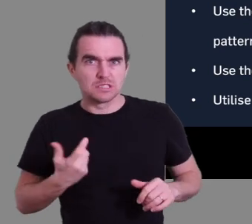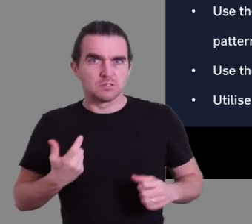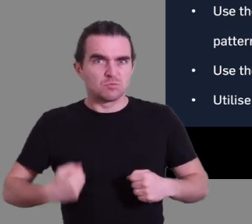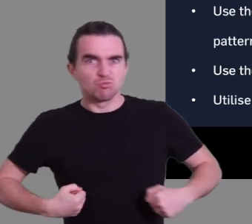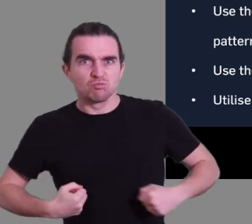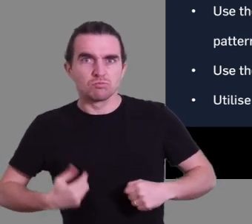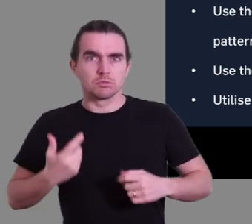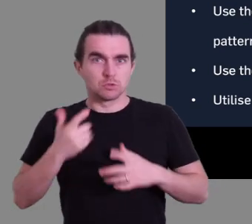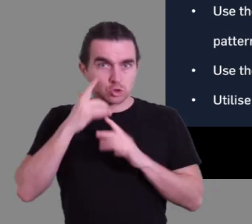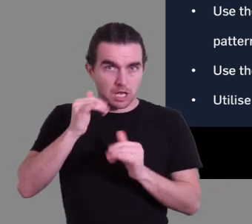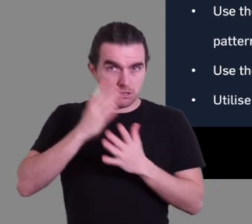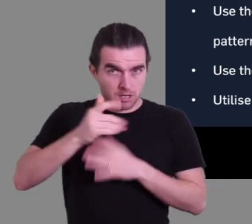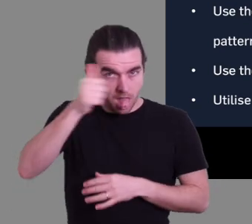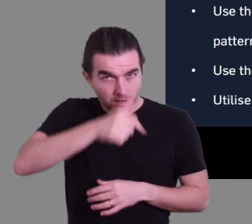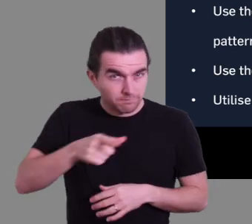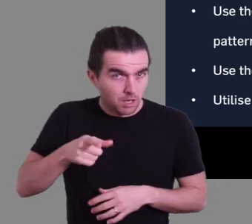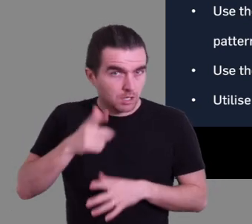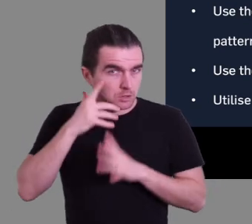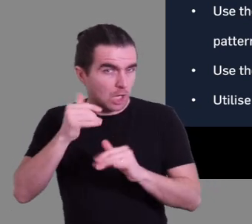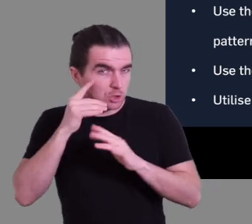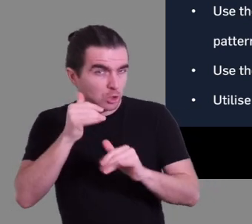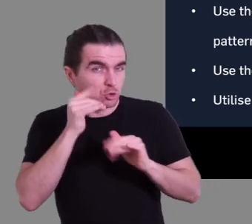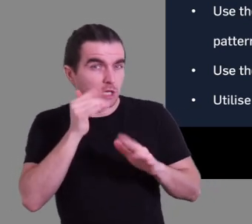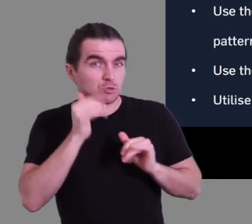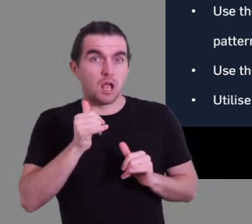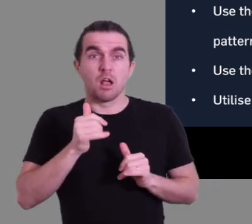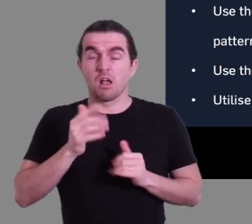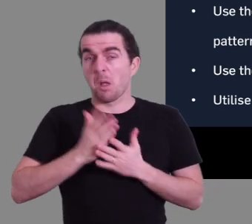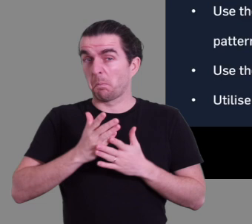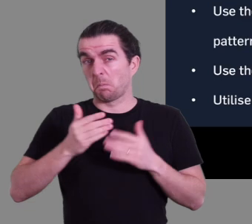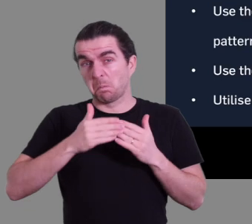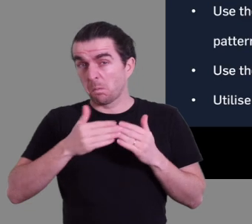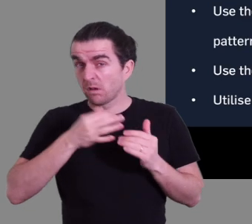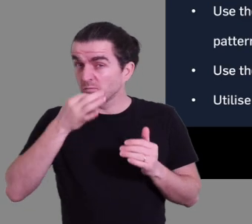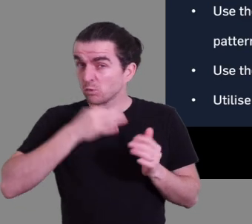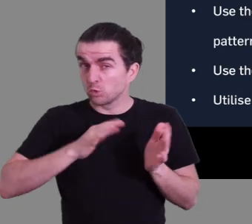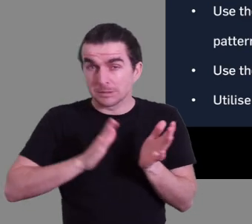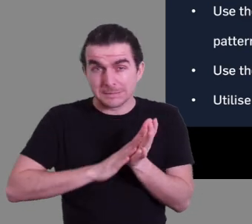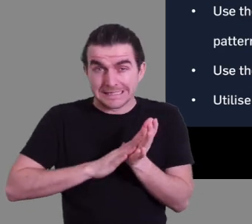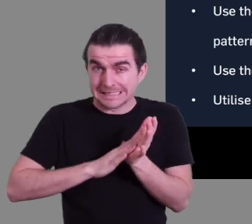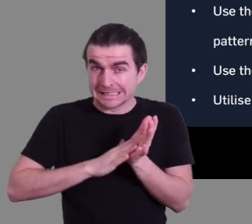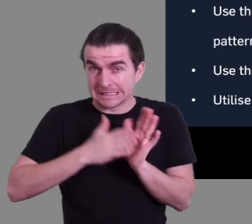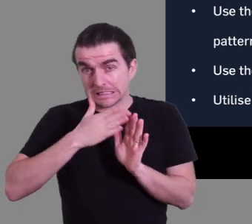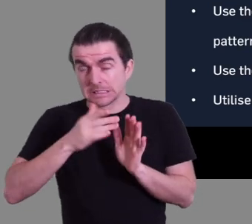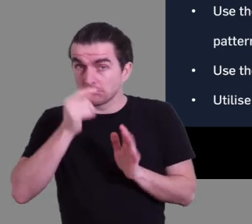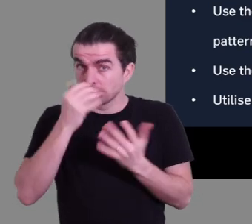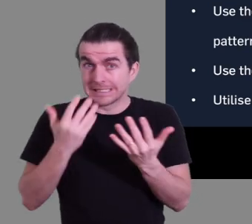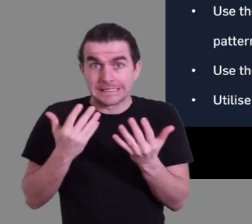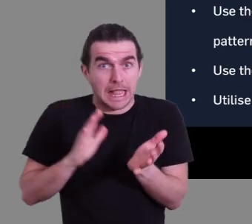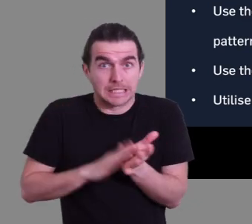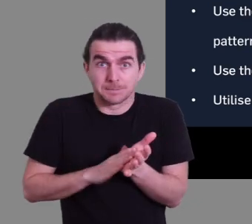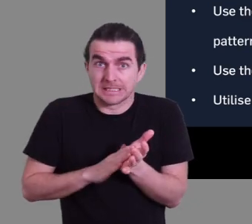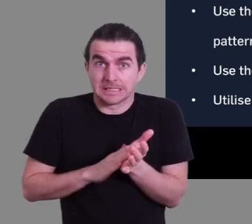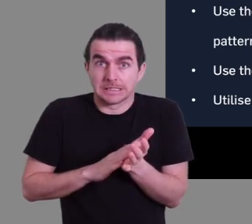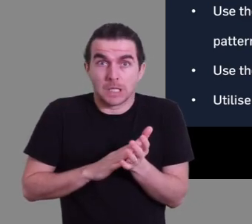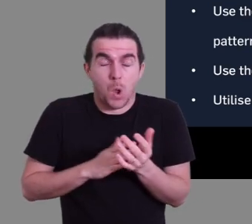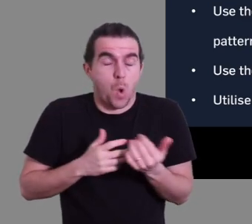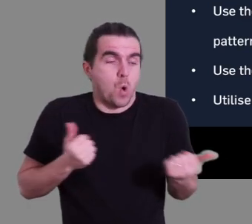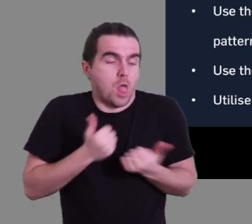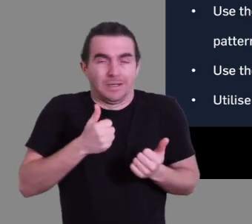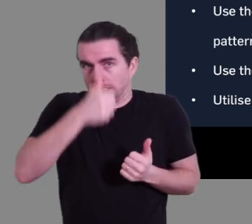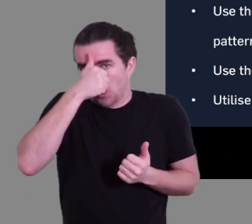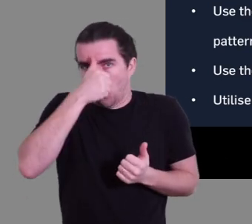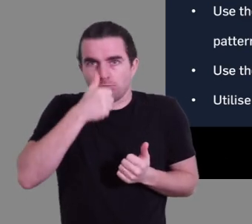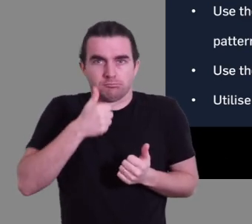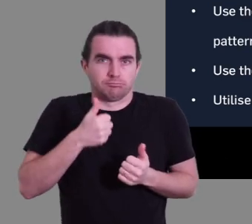his courage, test him, is he clever? And within a few minutes, 10 minutes of the game, you've done